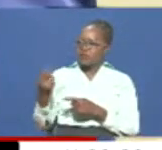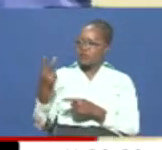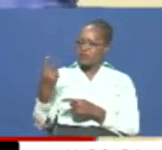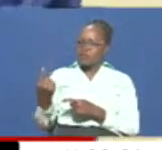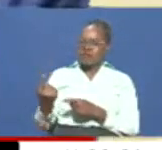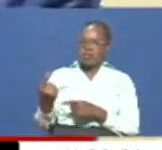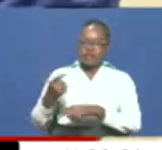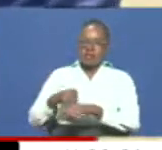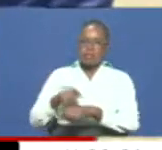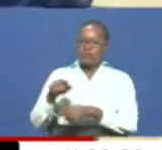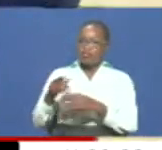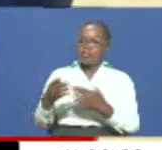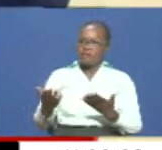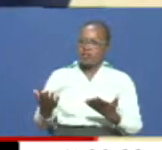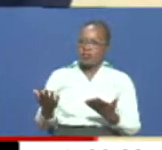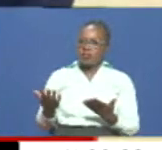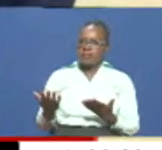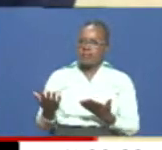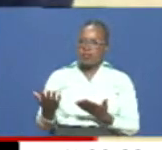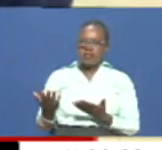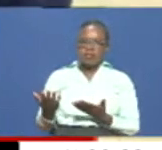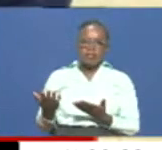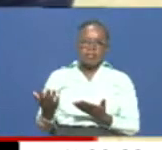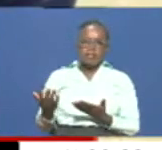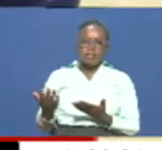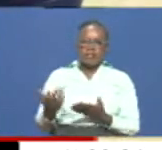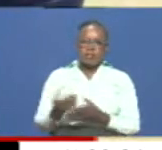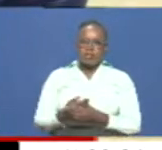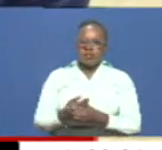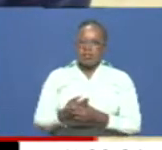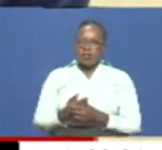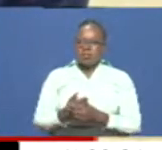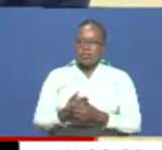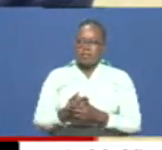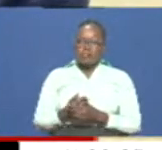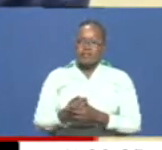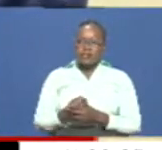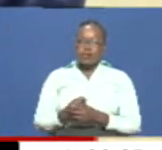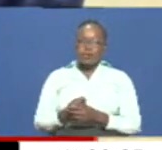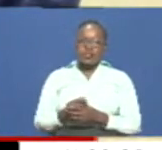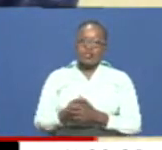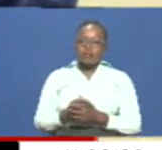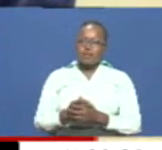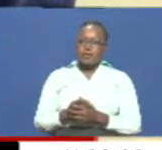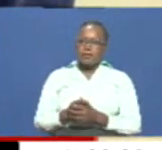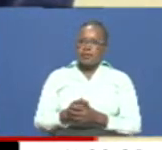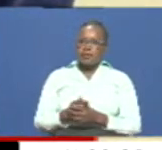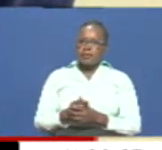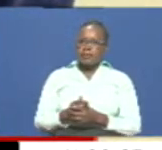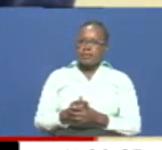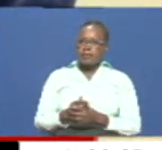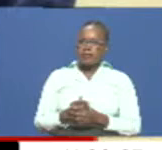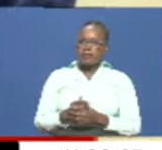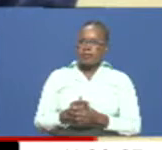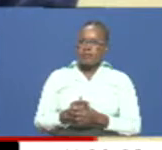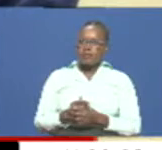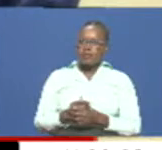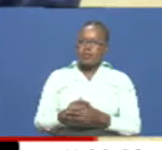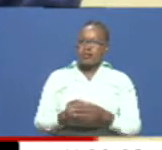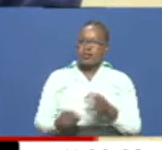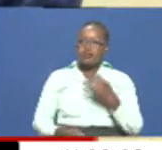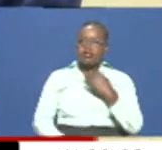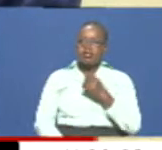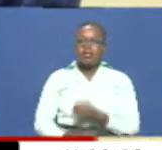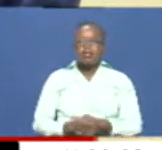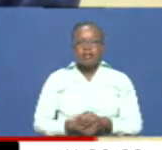season has been for you. It was not Boston, it was a Chicago Marathon. And I was going